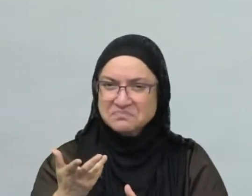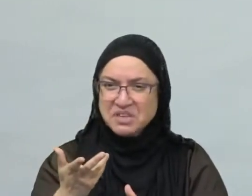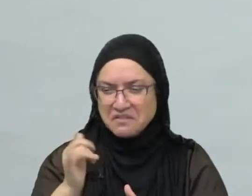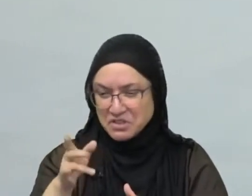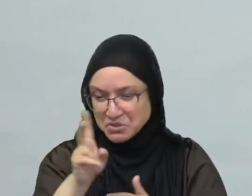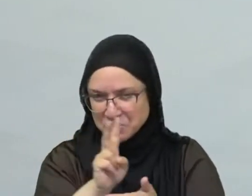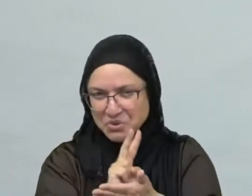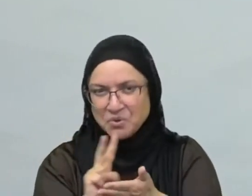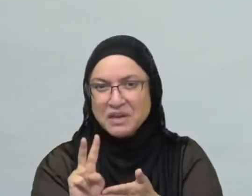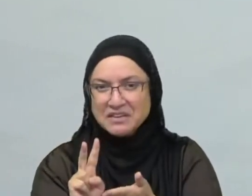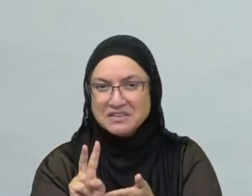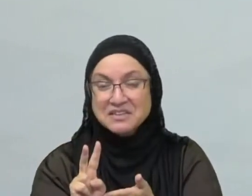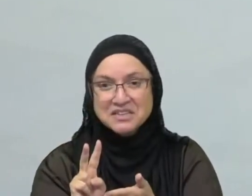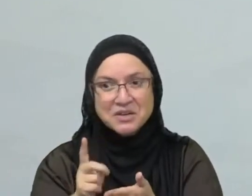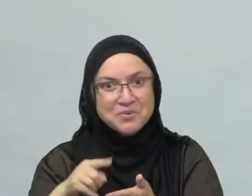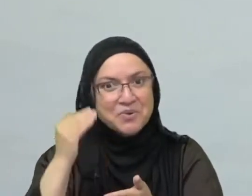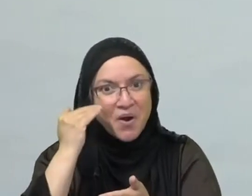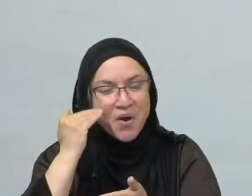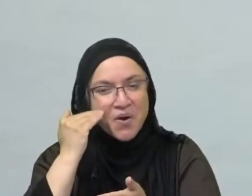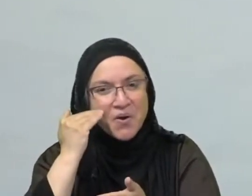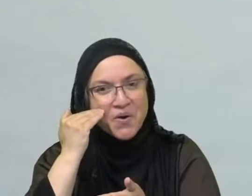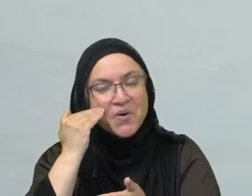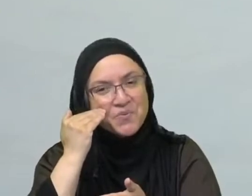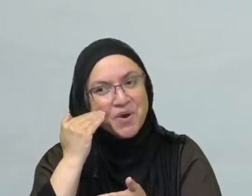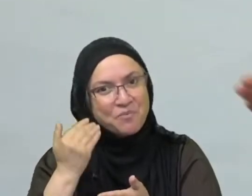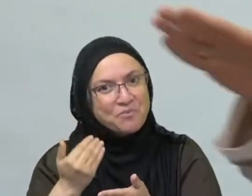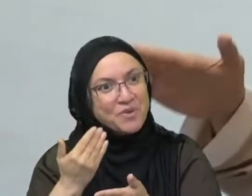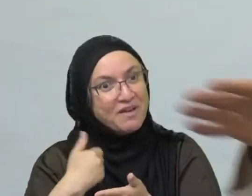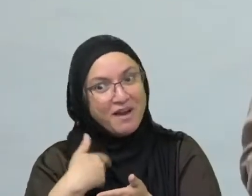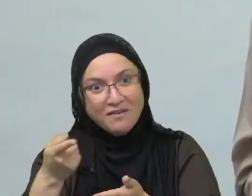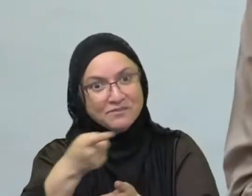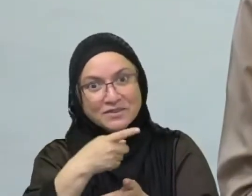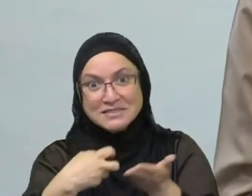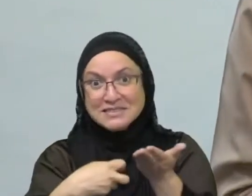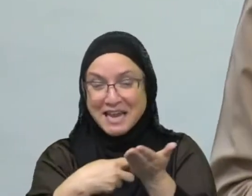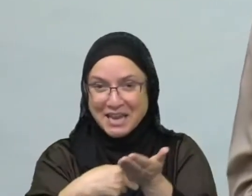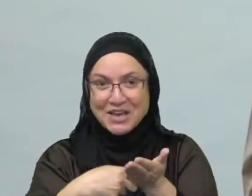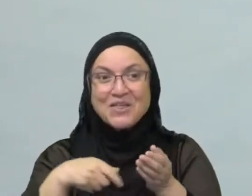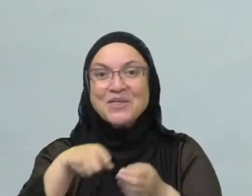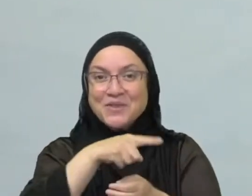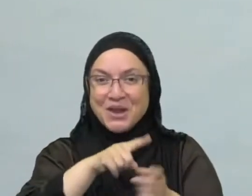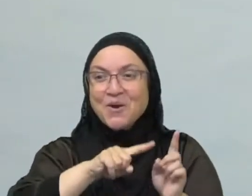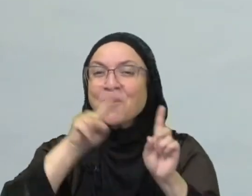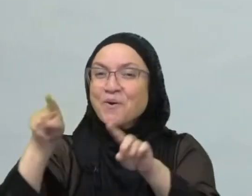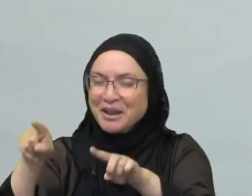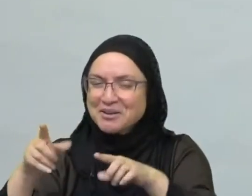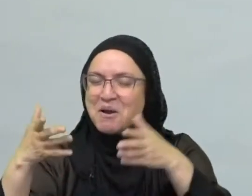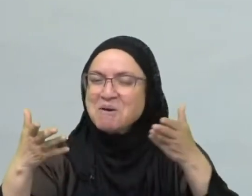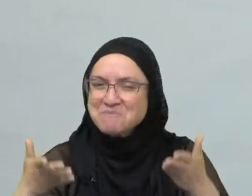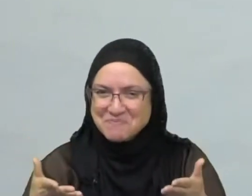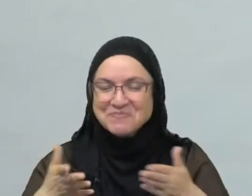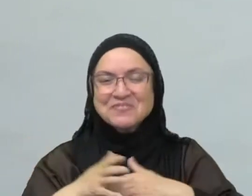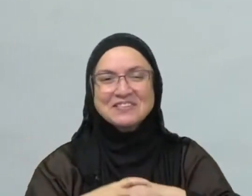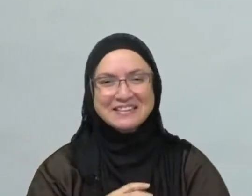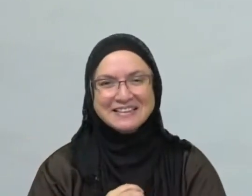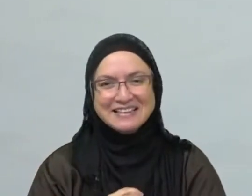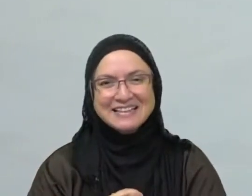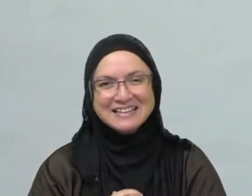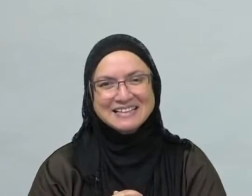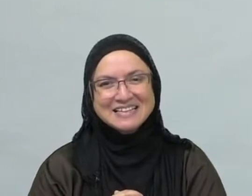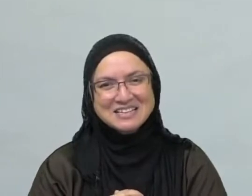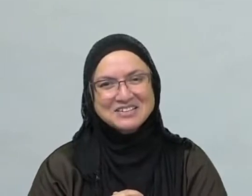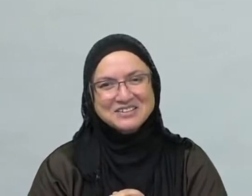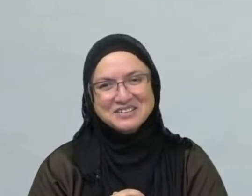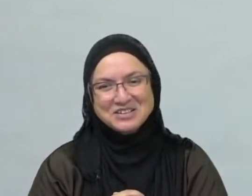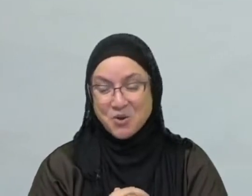tickets. We've already seen the pictures. We know it's there. We know the vacation is coming. Doesn't that get you through your workload? Like, all right,